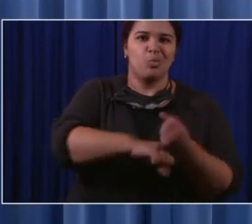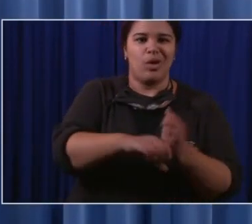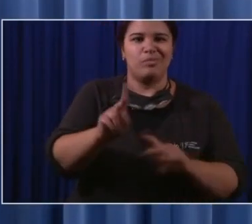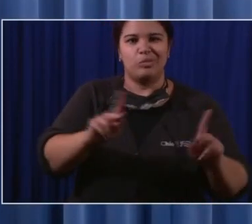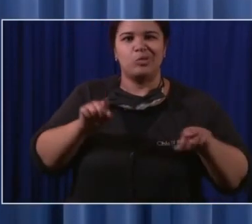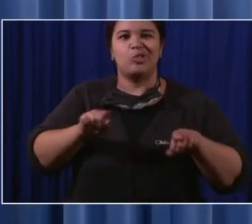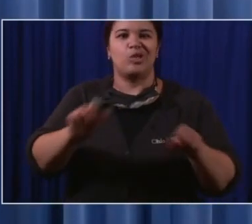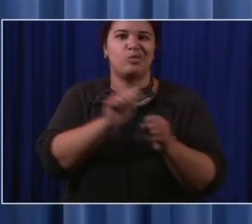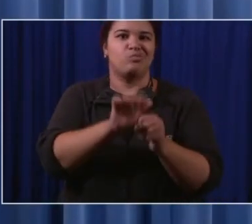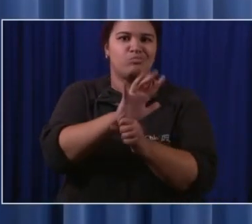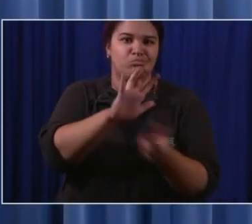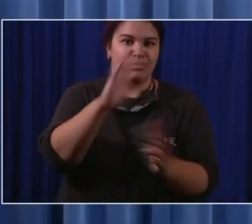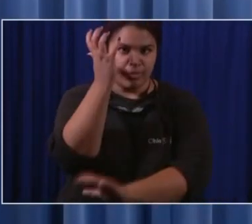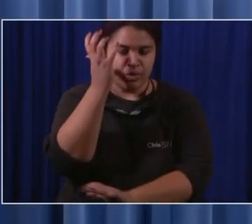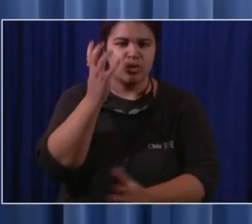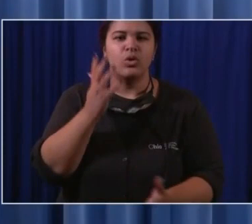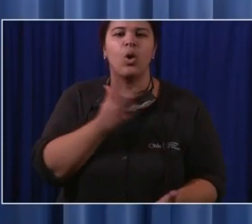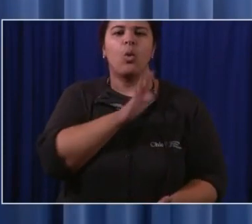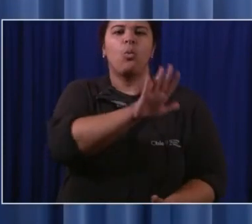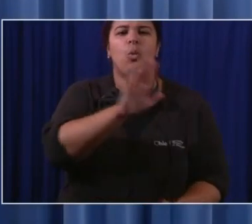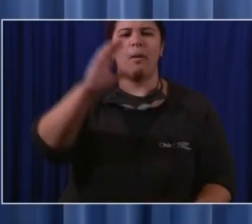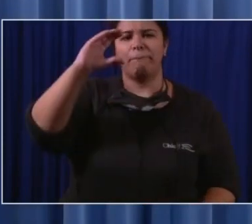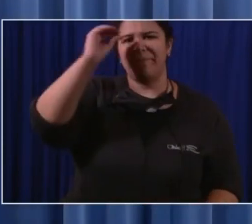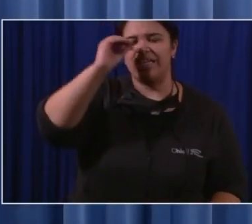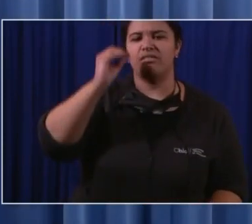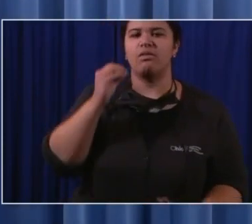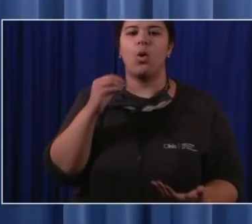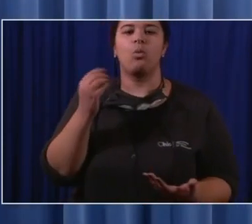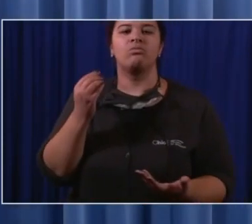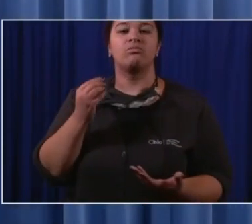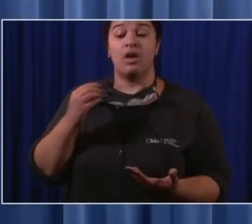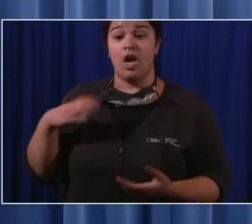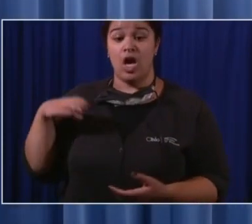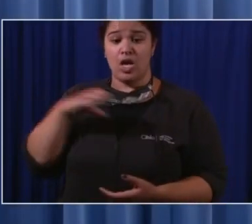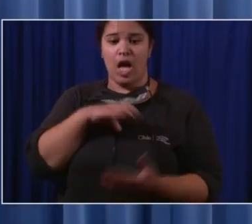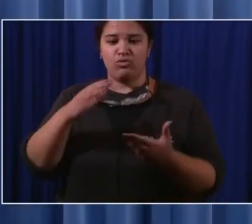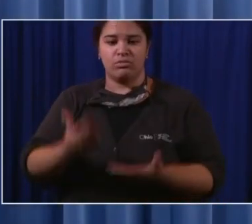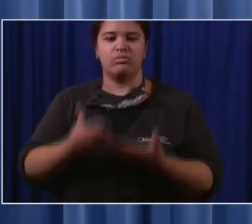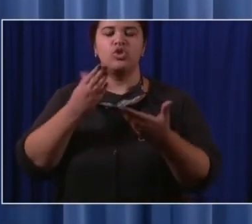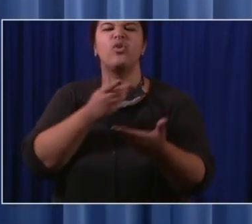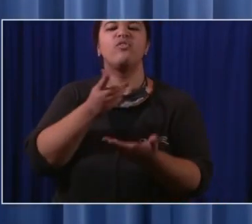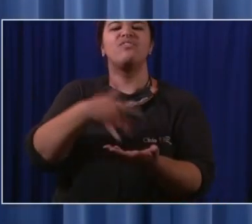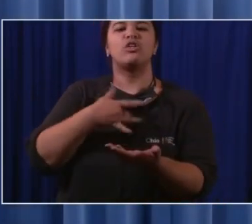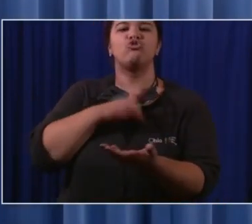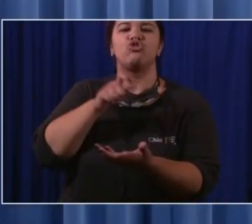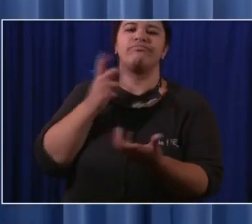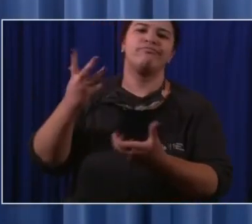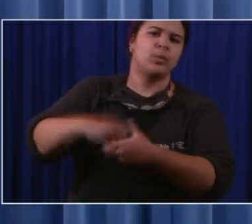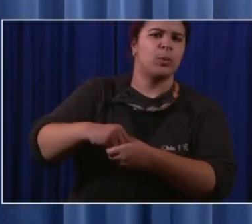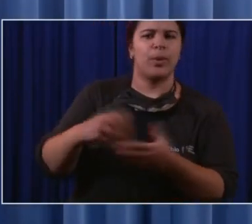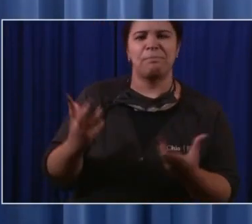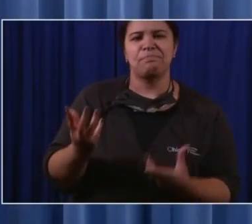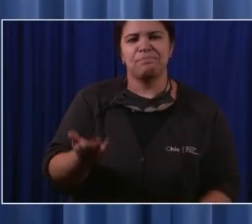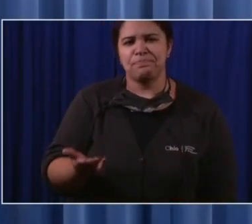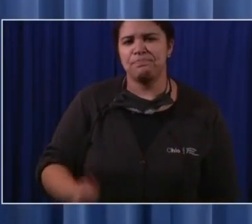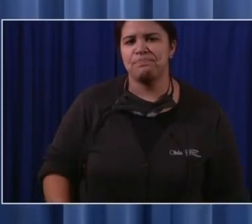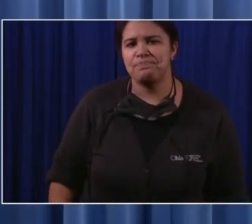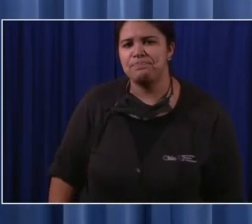for Ohioans that you really think should be a part of anything that comes out of Congress to address this situation.